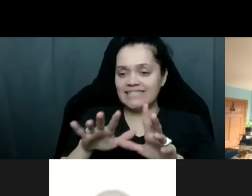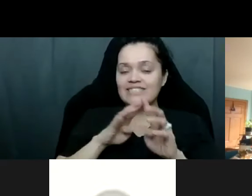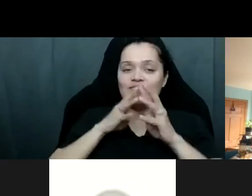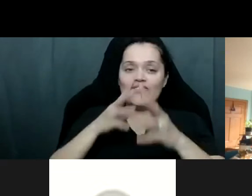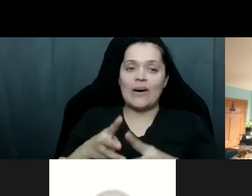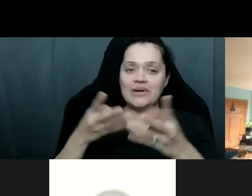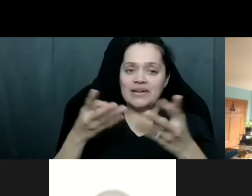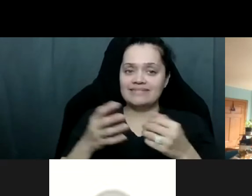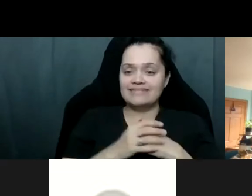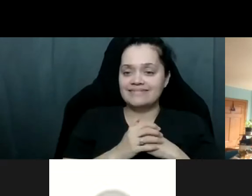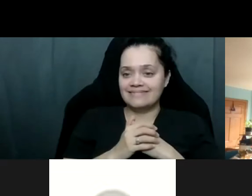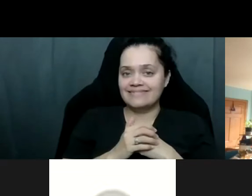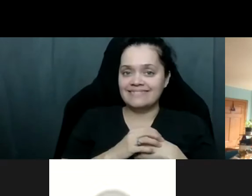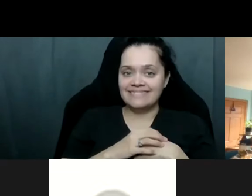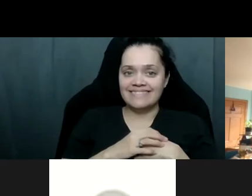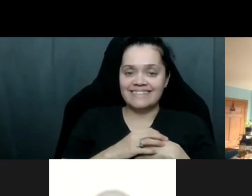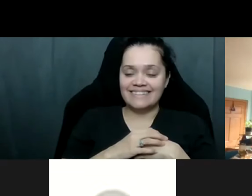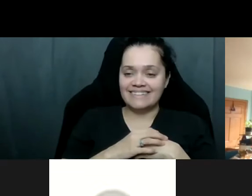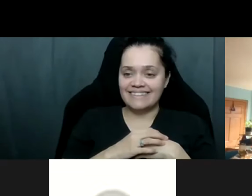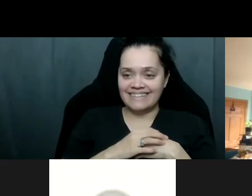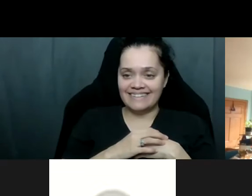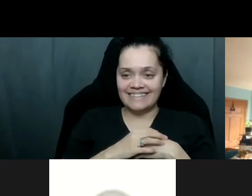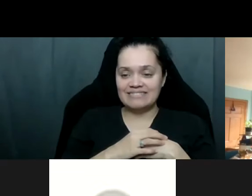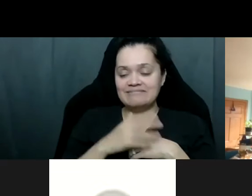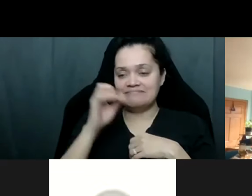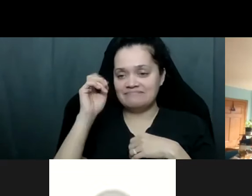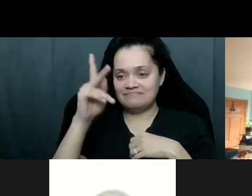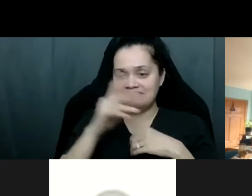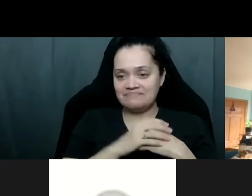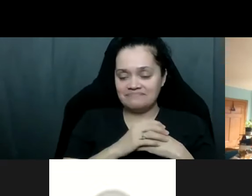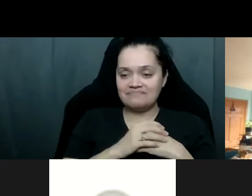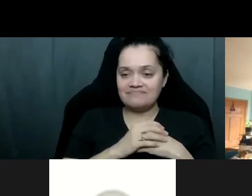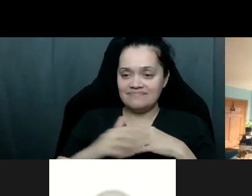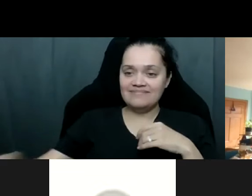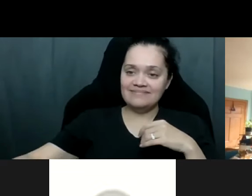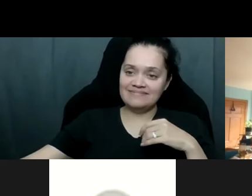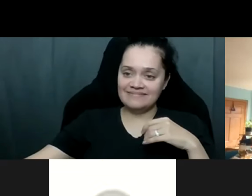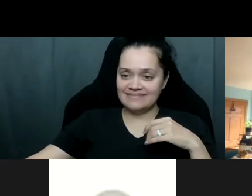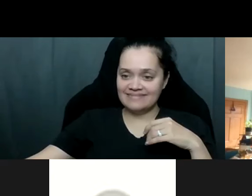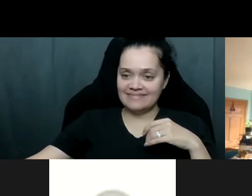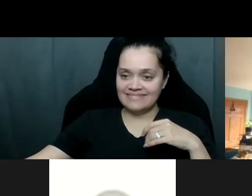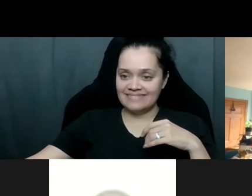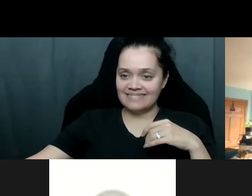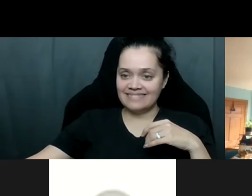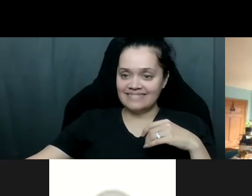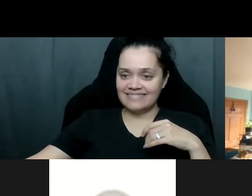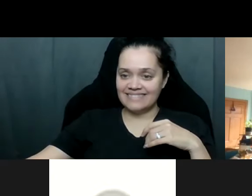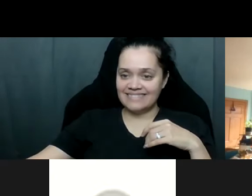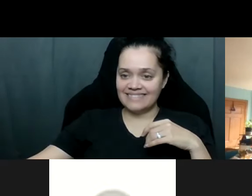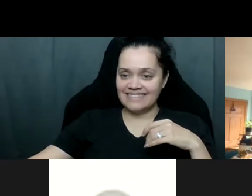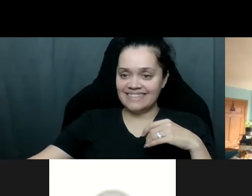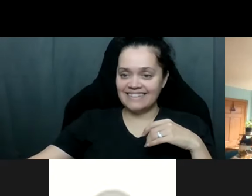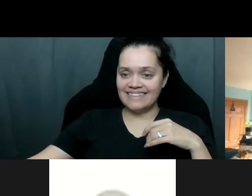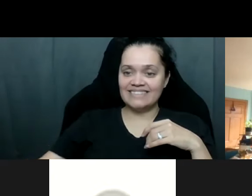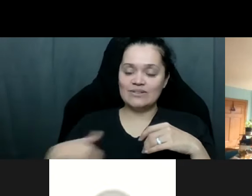vomit. Yes. Okay, so we've been practicing